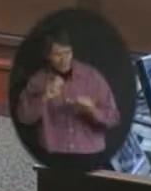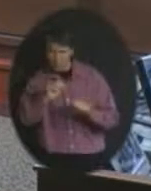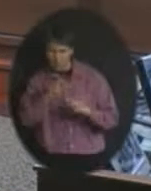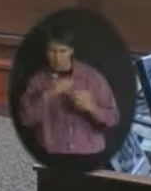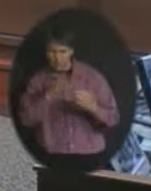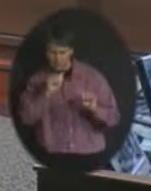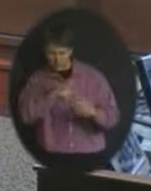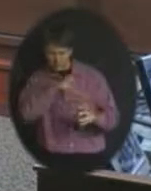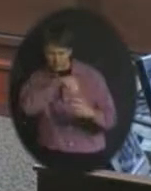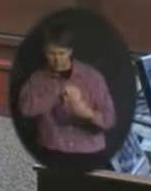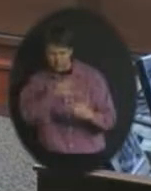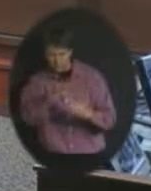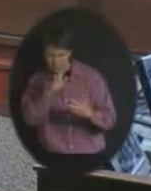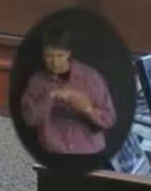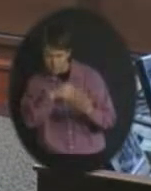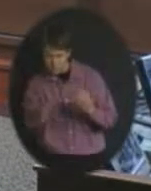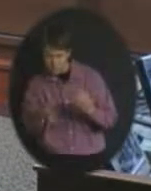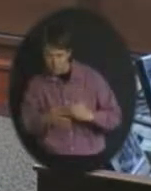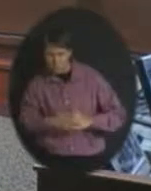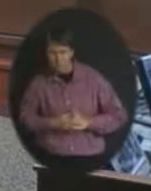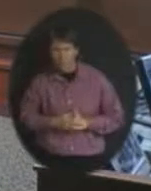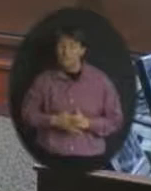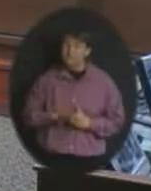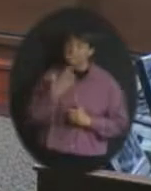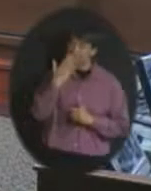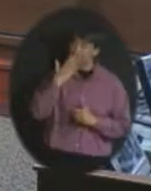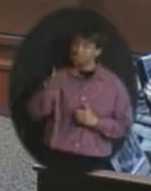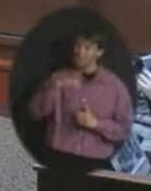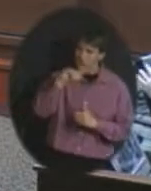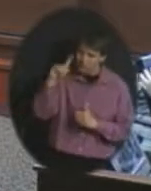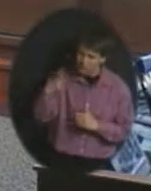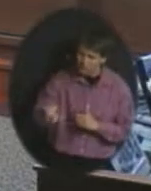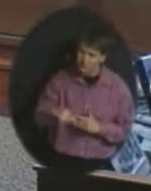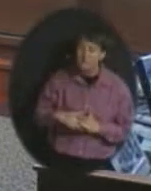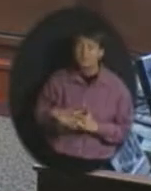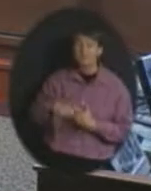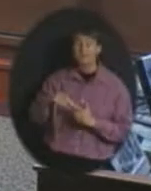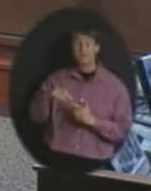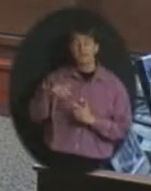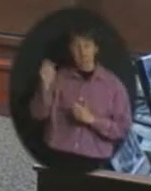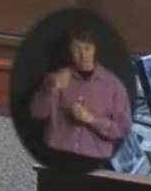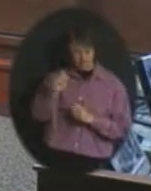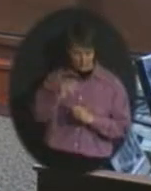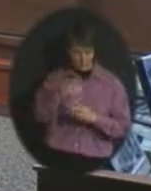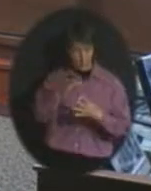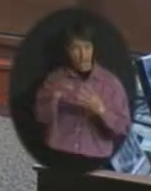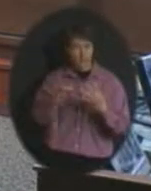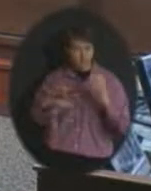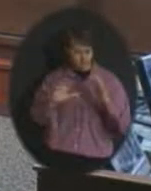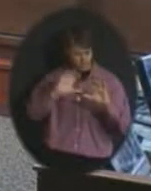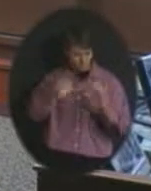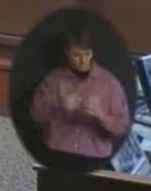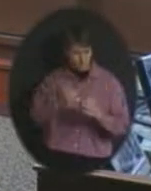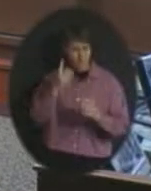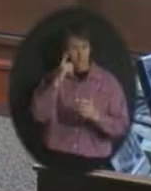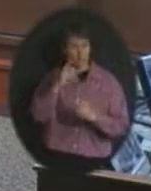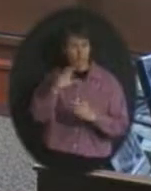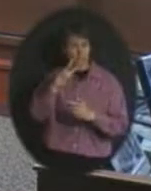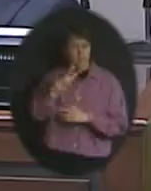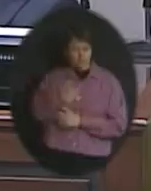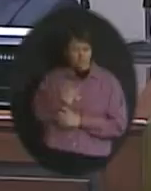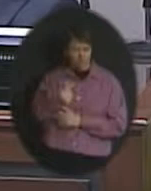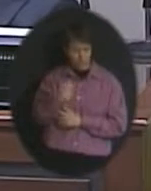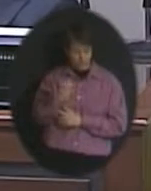fit into their schedule? Good question. It is an elective course for sixth grade.